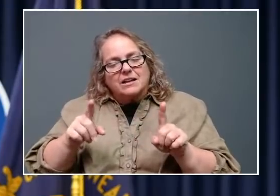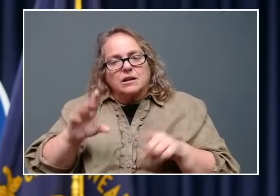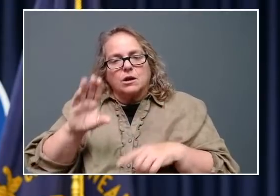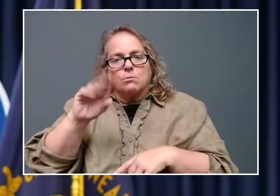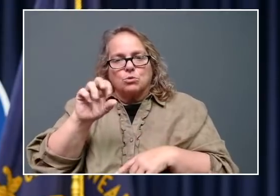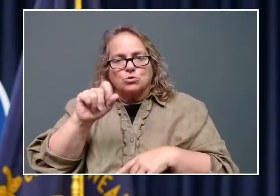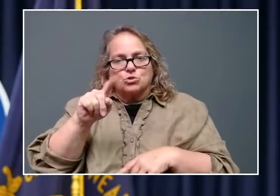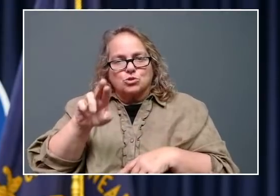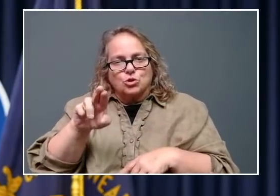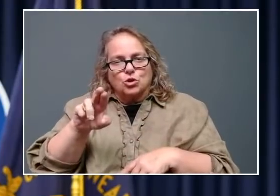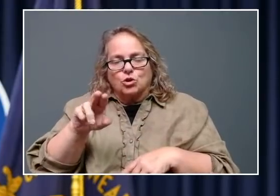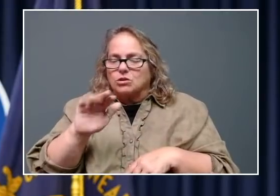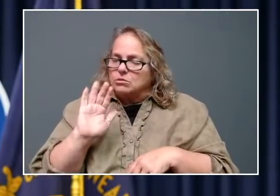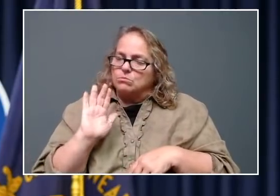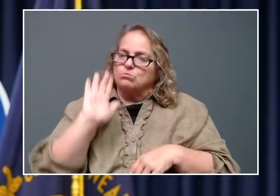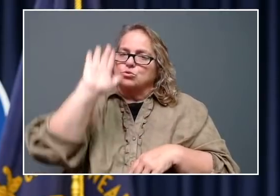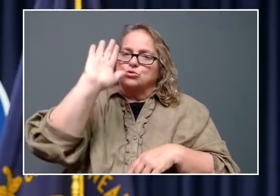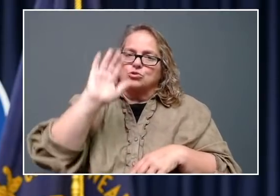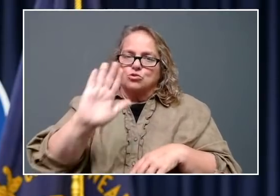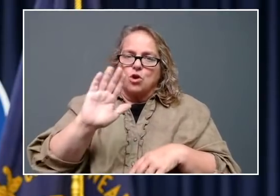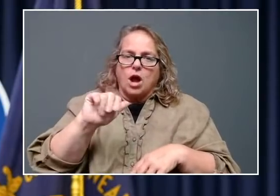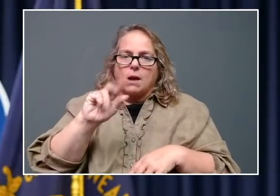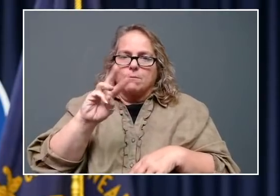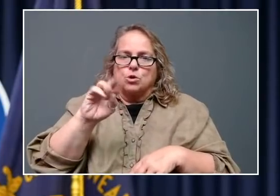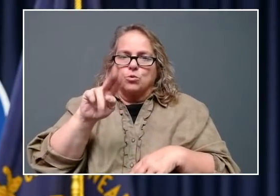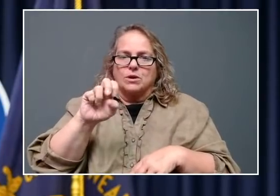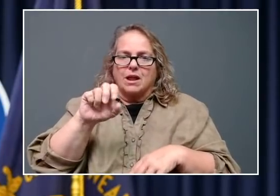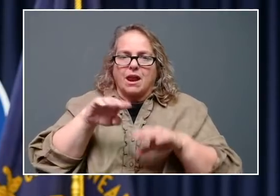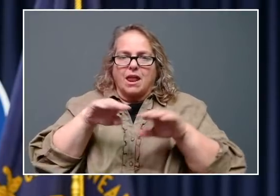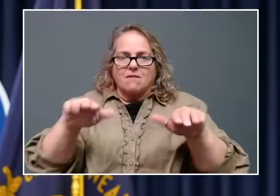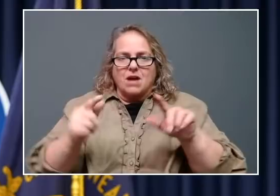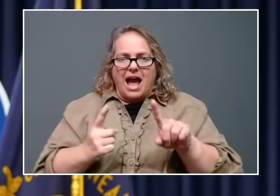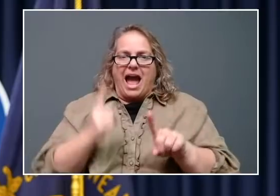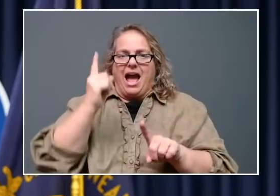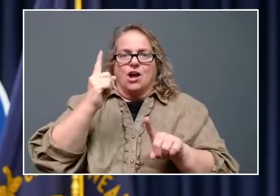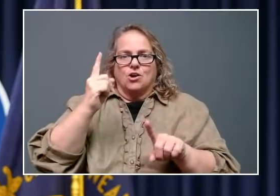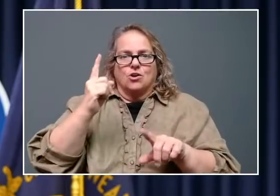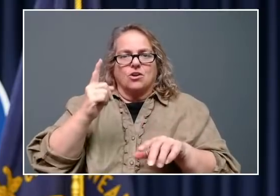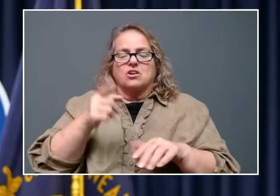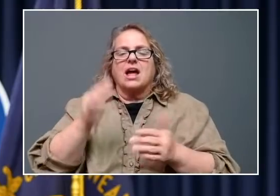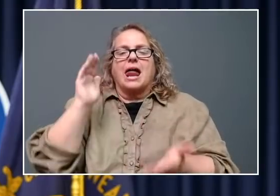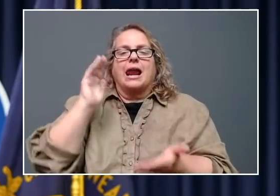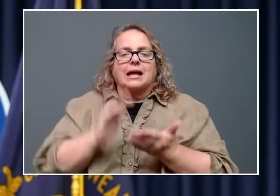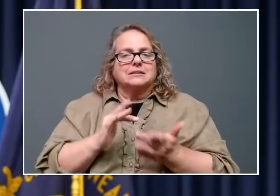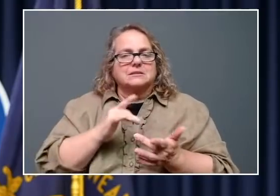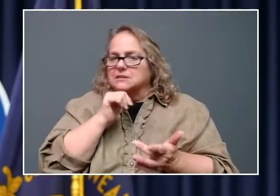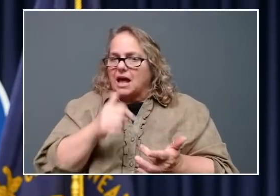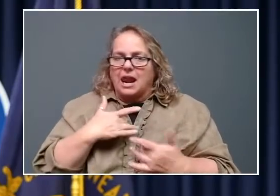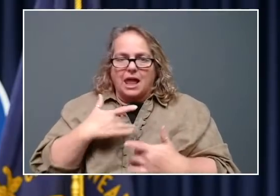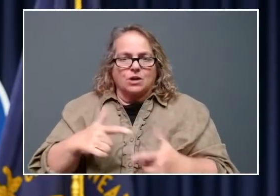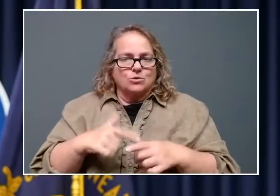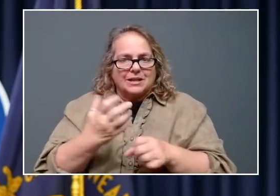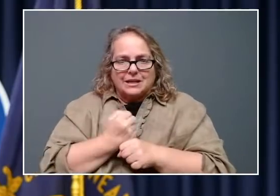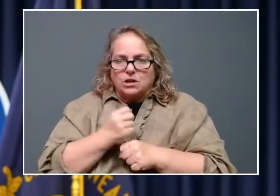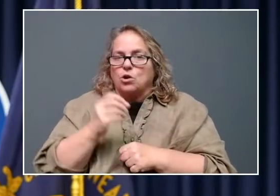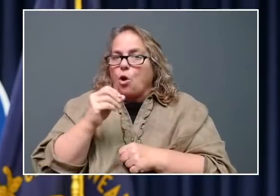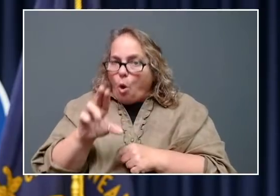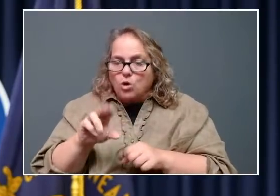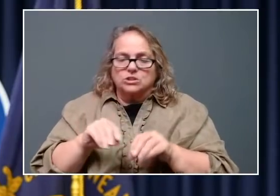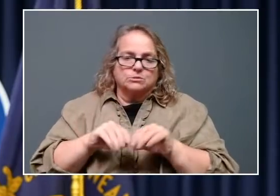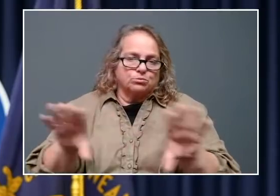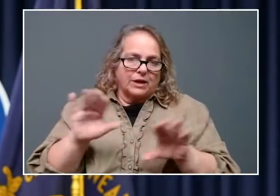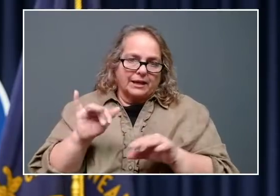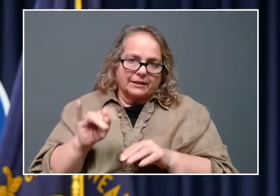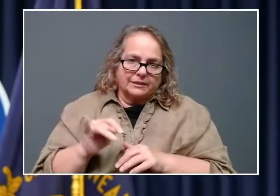can push your immunity levels up to where you're not only a lot less likely to get it, you're also a lot less likely to spread it. And